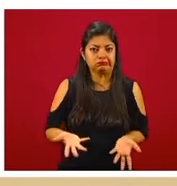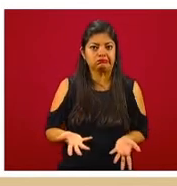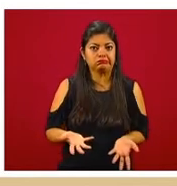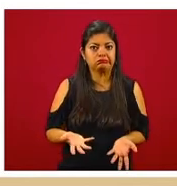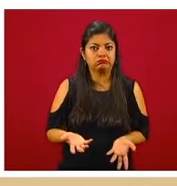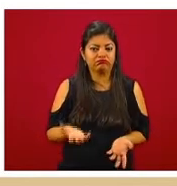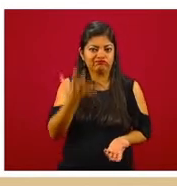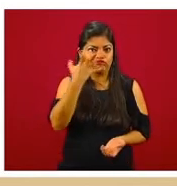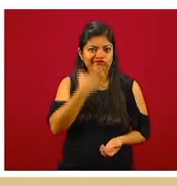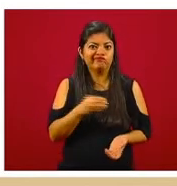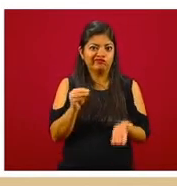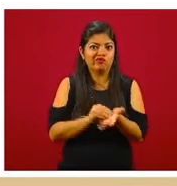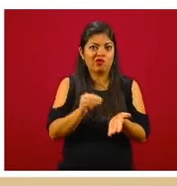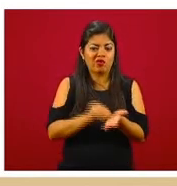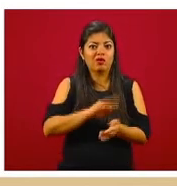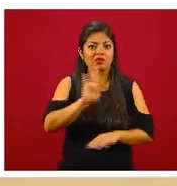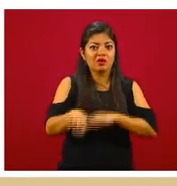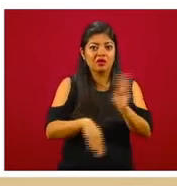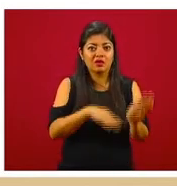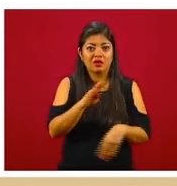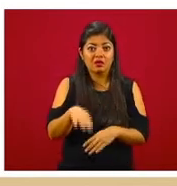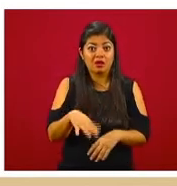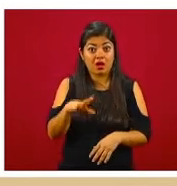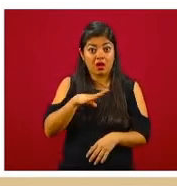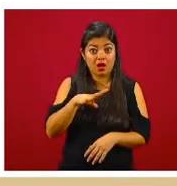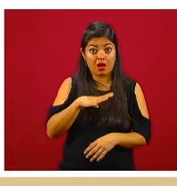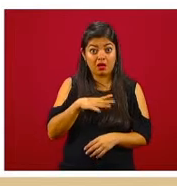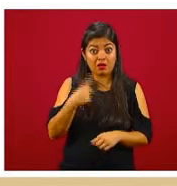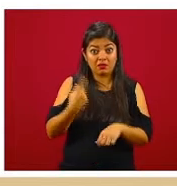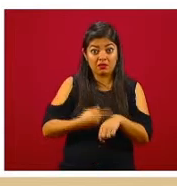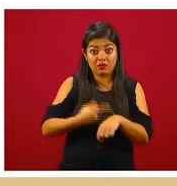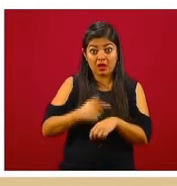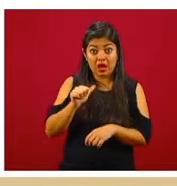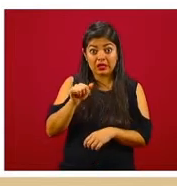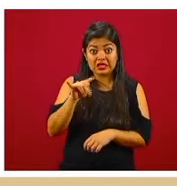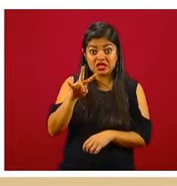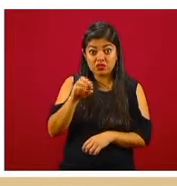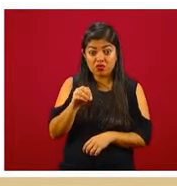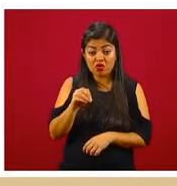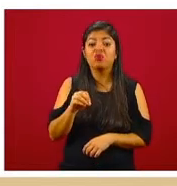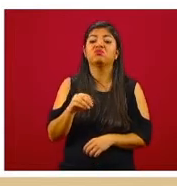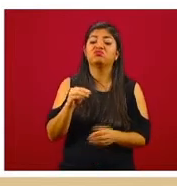rate, ocurrido y seguirán ocurriendo we have mientras siga said activa how la unfortunately these enfermedad deaths have